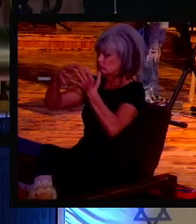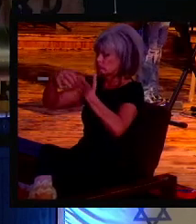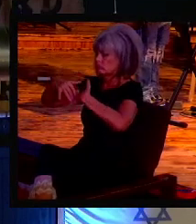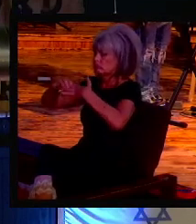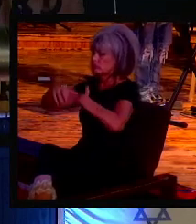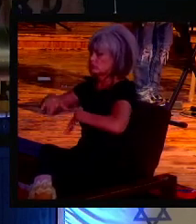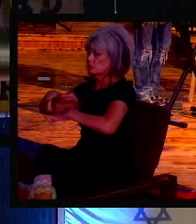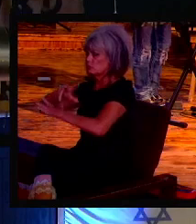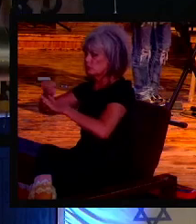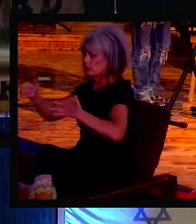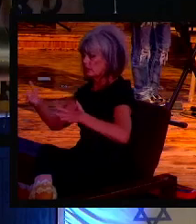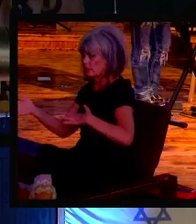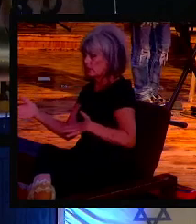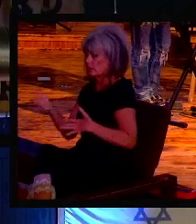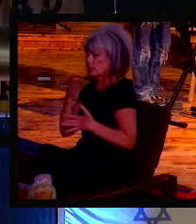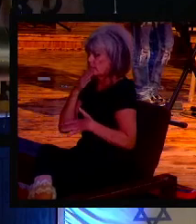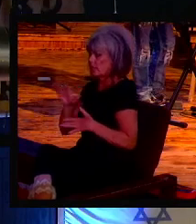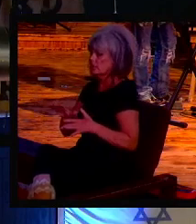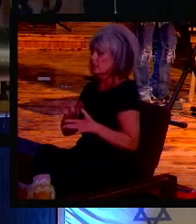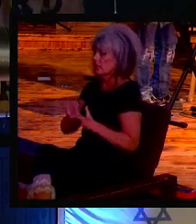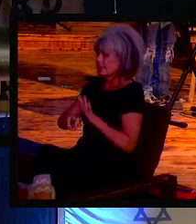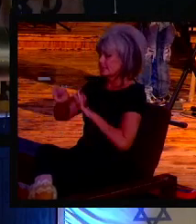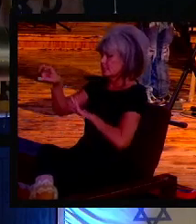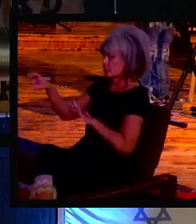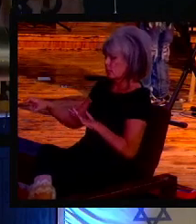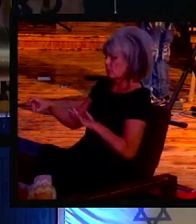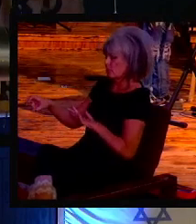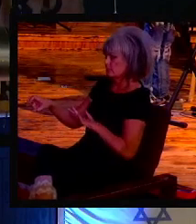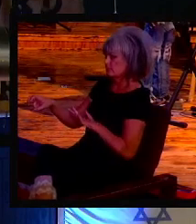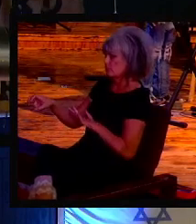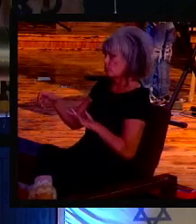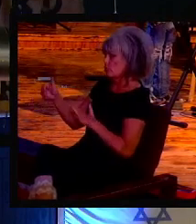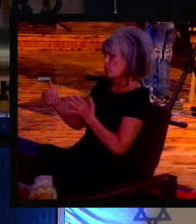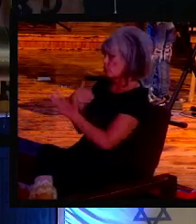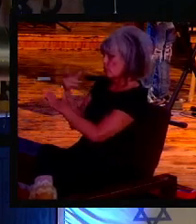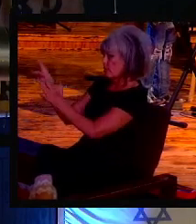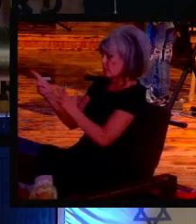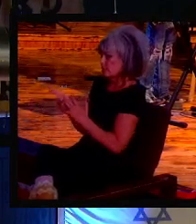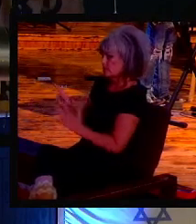a place of true healing